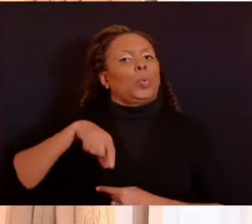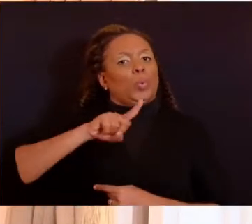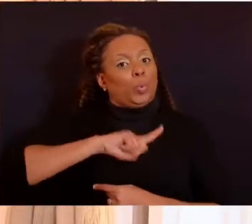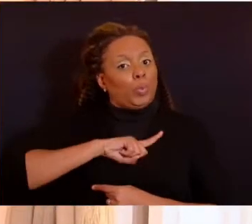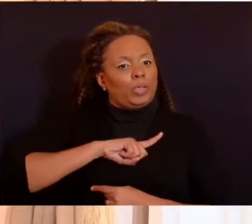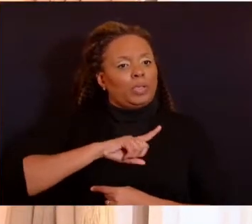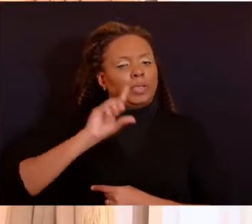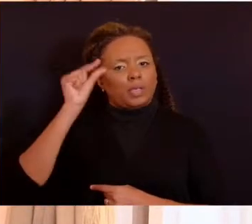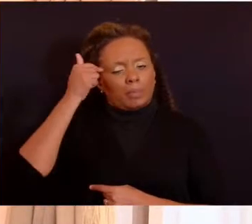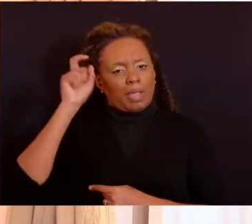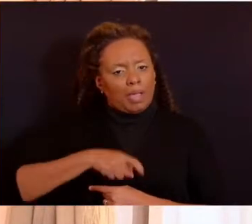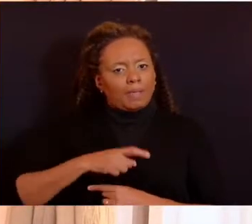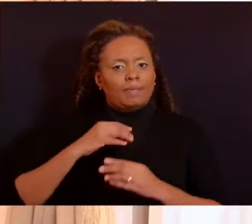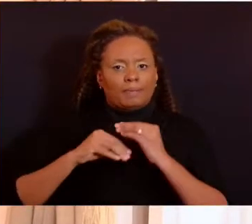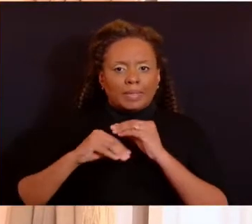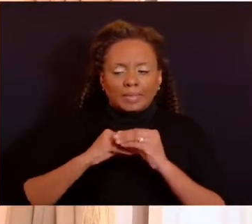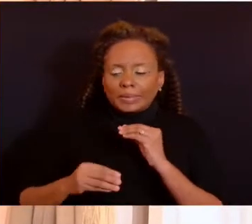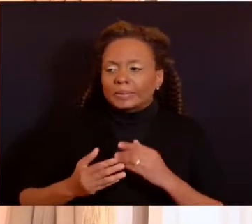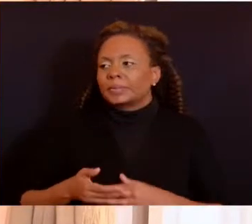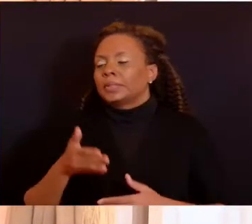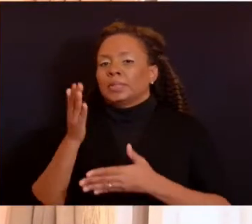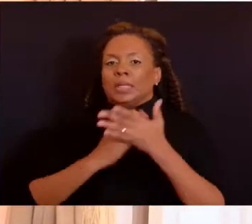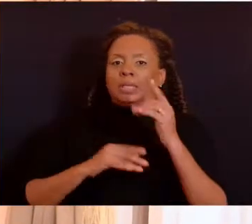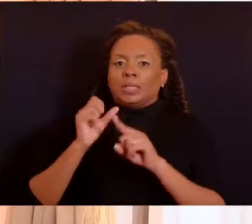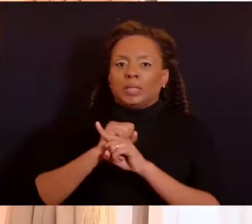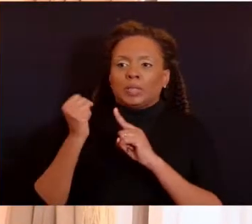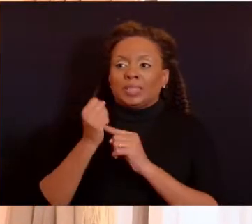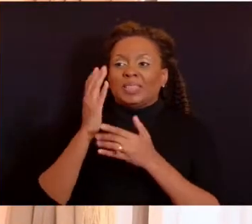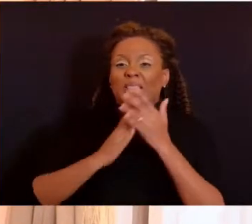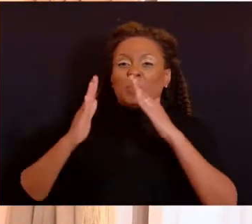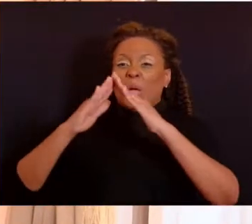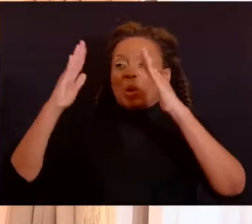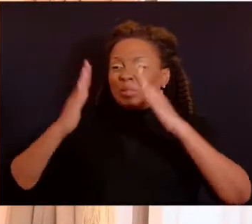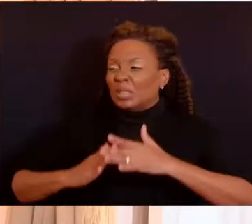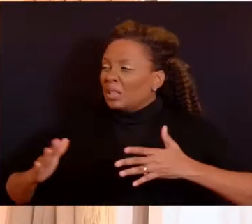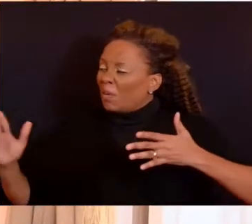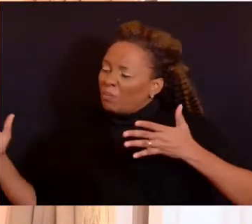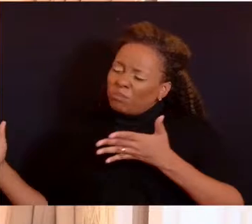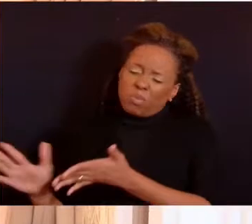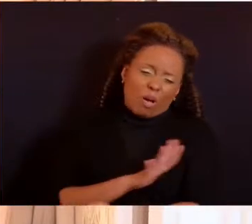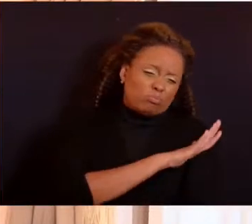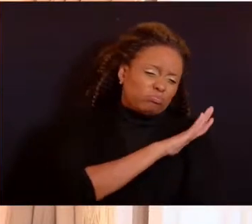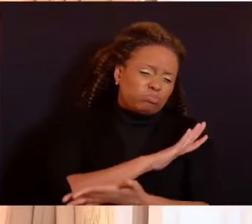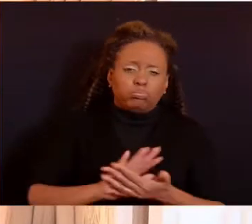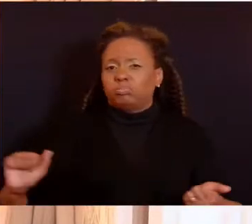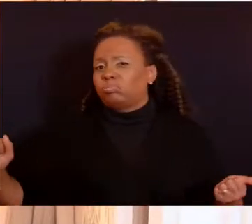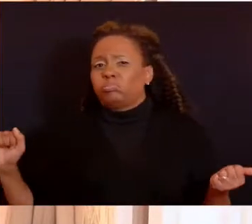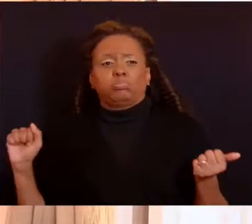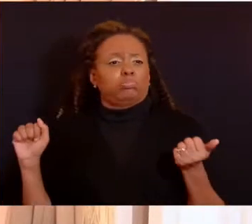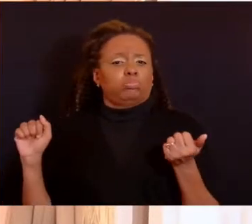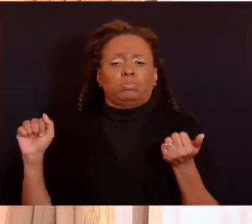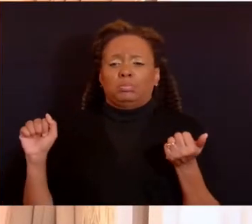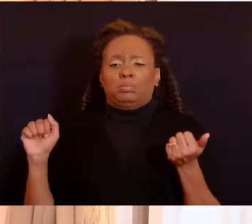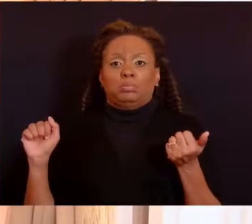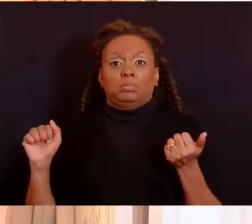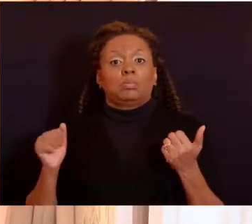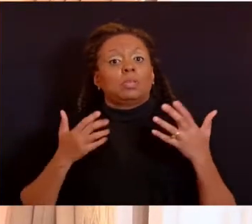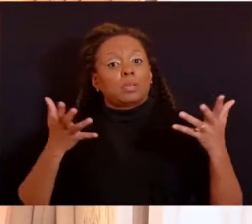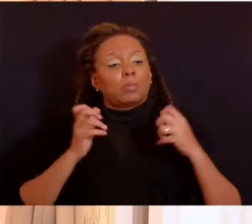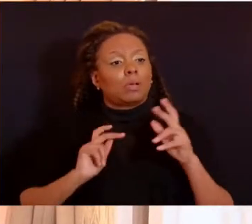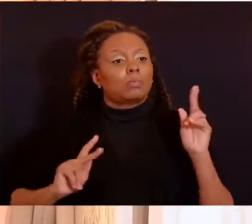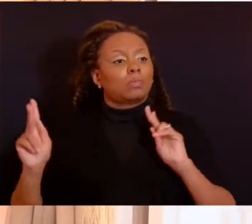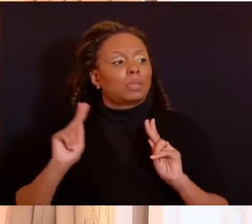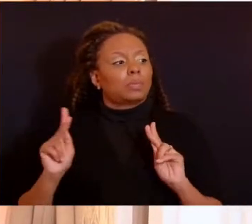we have houses completely lost. And therefore, it is a case of ensuring that persons can have somewhere to